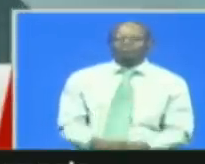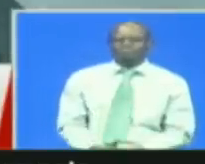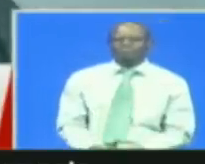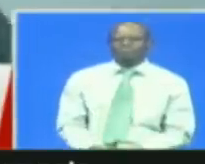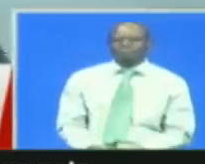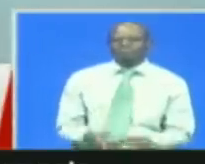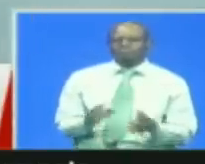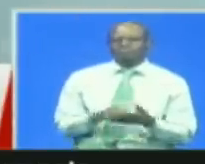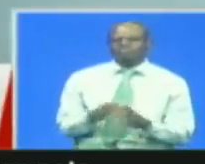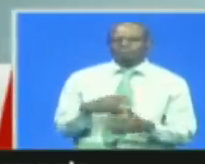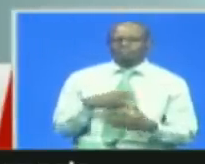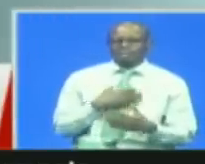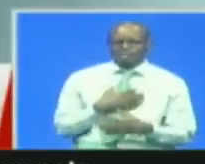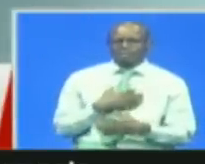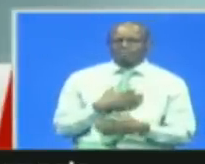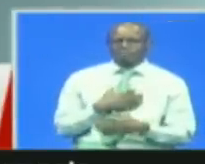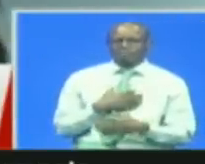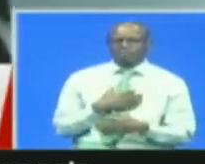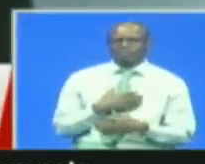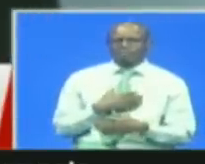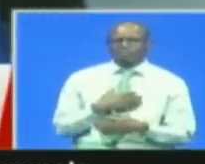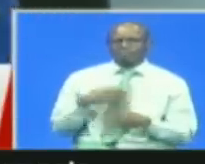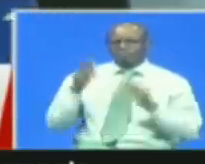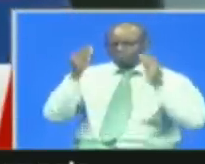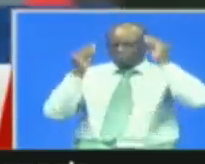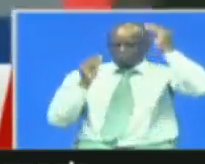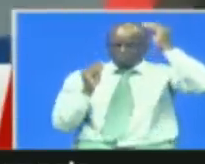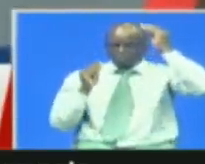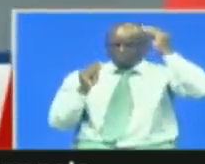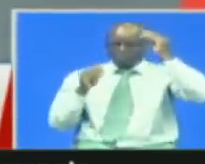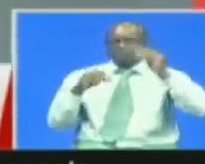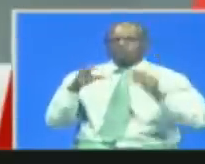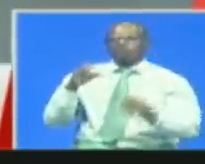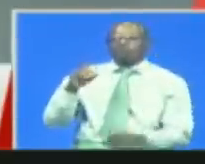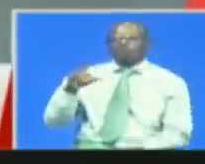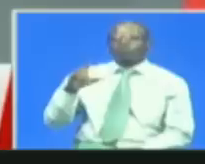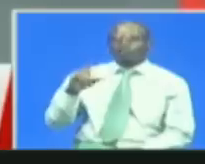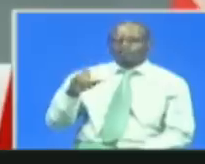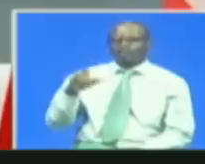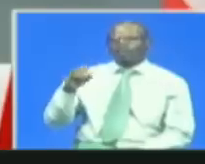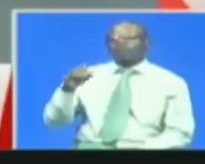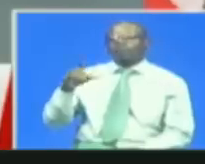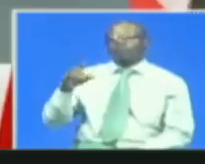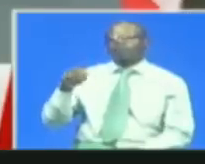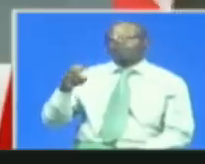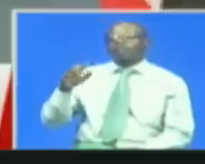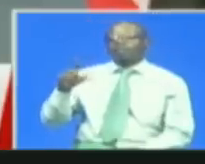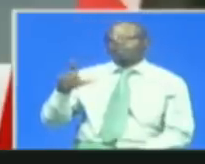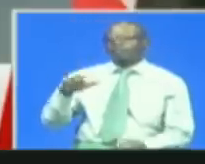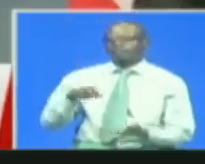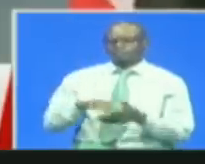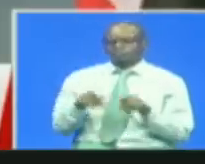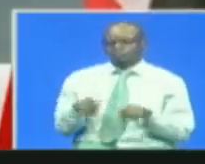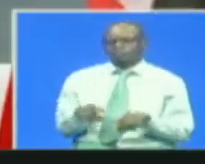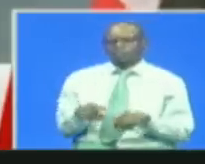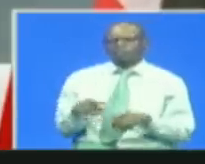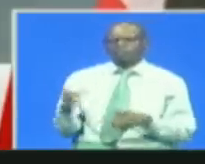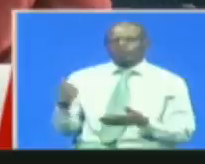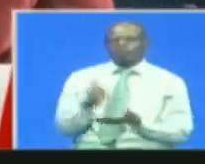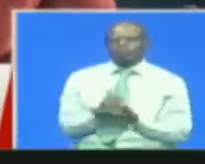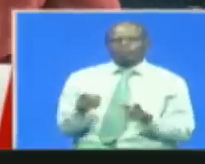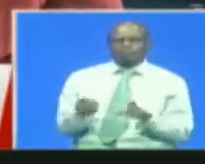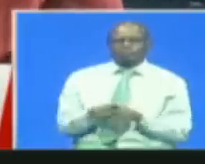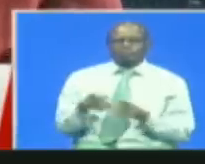Retired Colonel Cyrus Oguna today made his maiden address as government spokesman. Good morning, everyone. Laying out